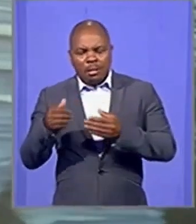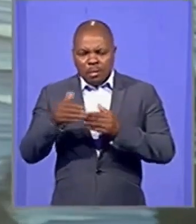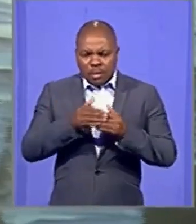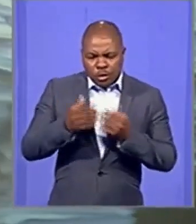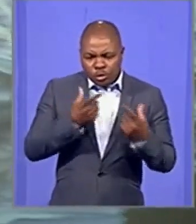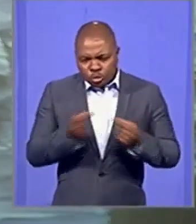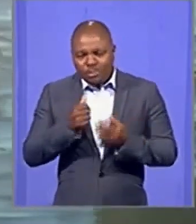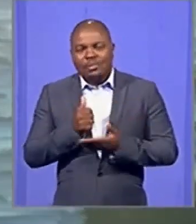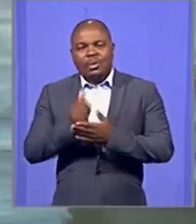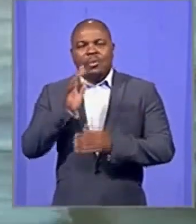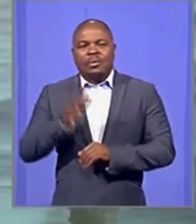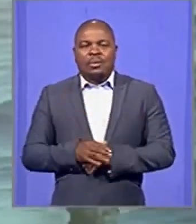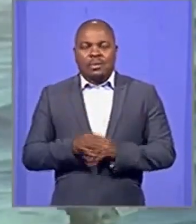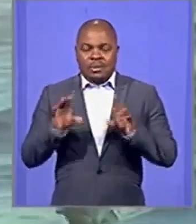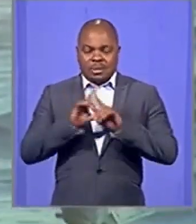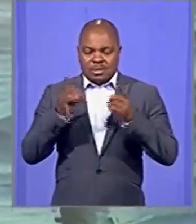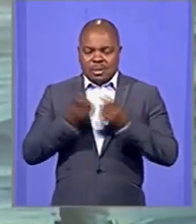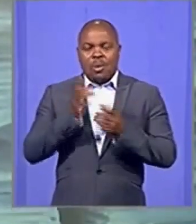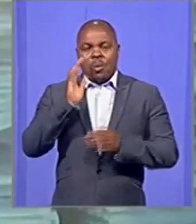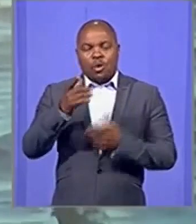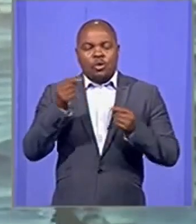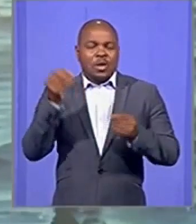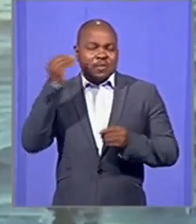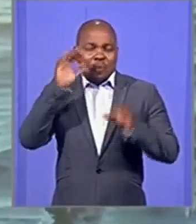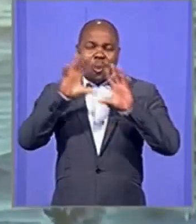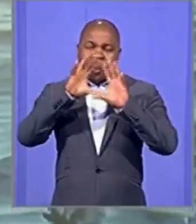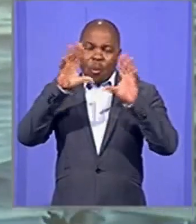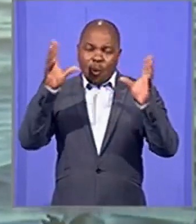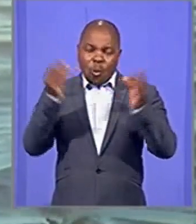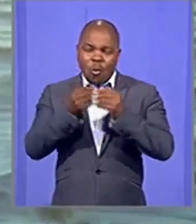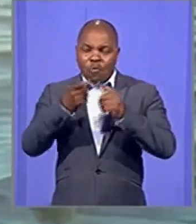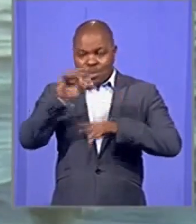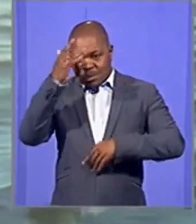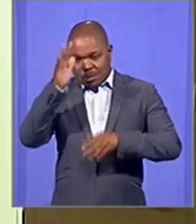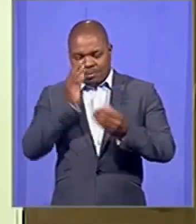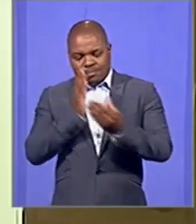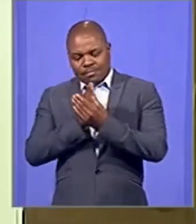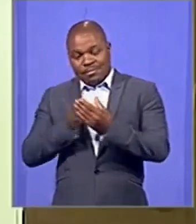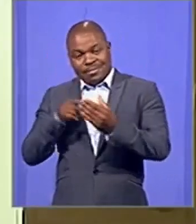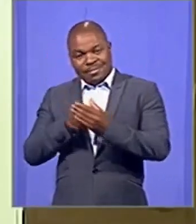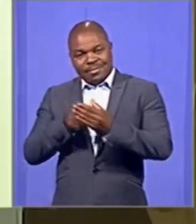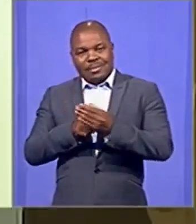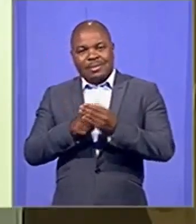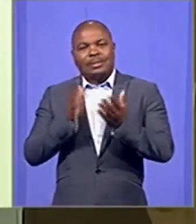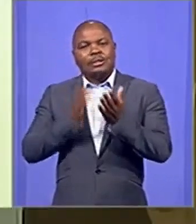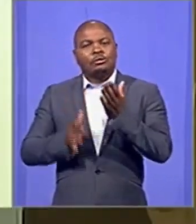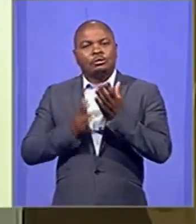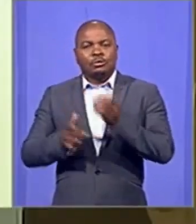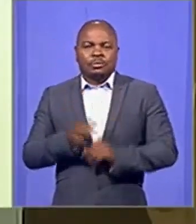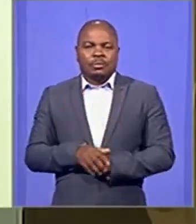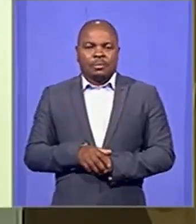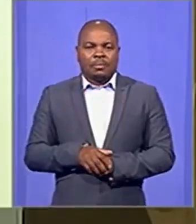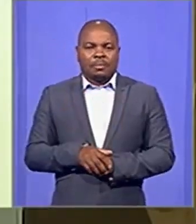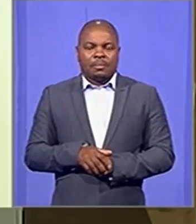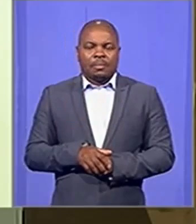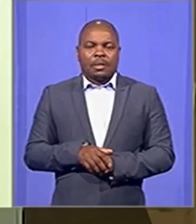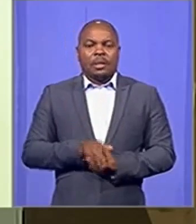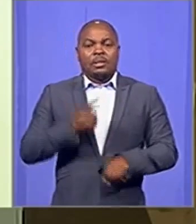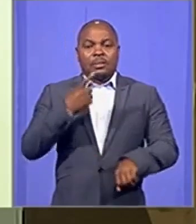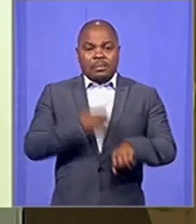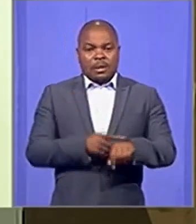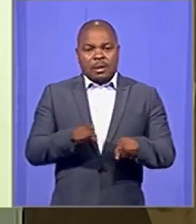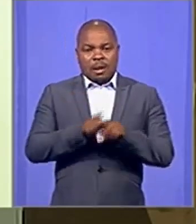jwalo lefapha le tla boela le boloka lesedi lohle la bakudi ho marangrang. O tlo fumana hore ka nako e nngwe ditaba